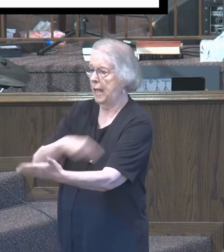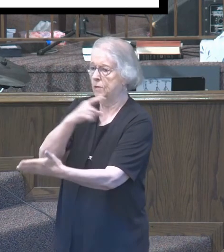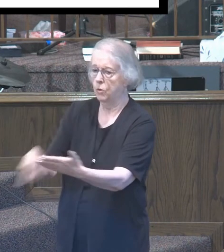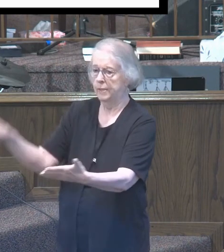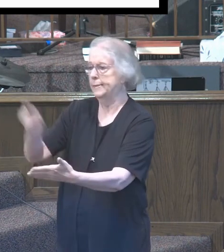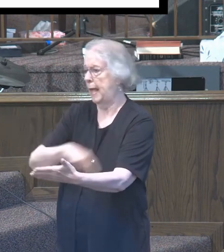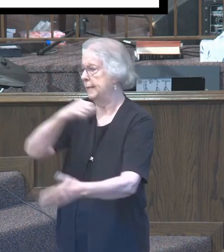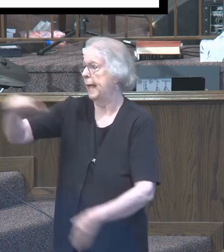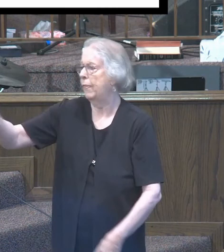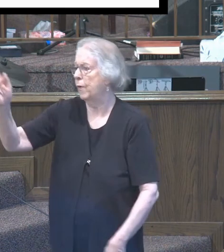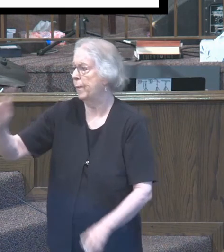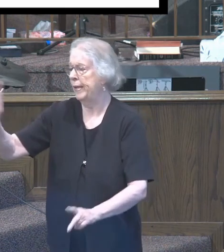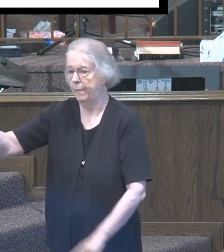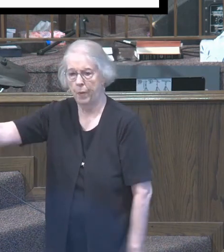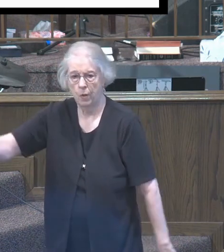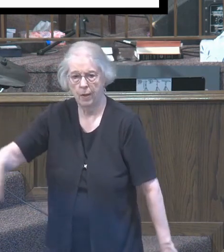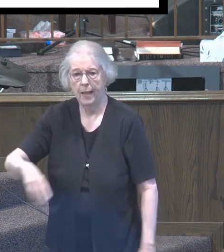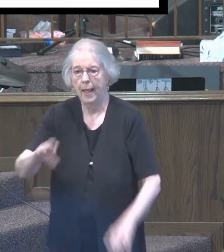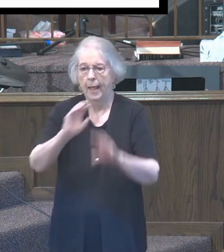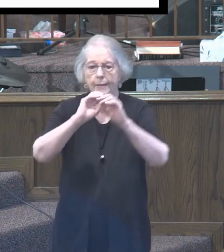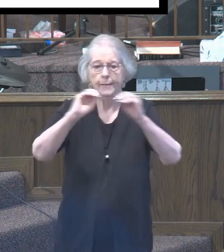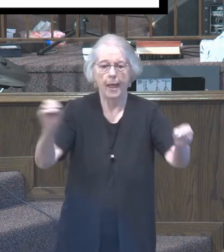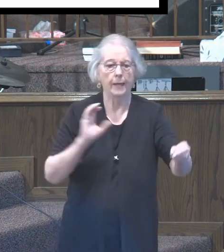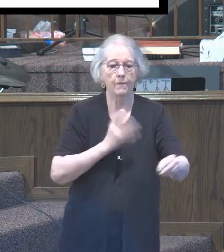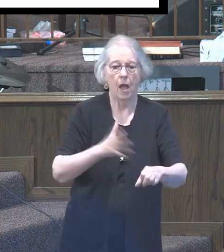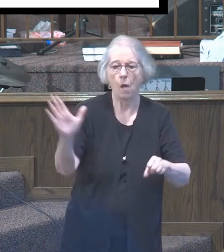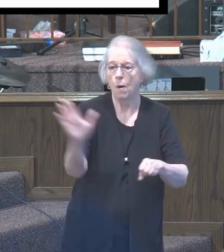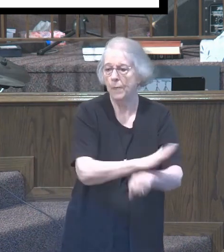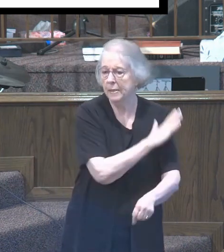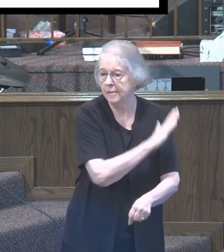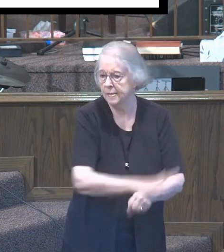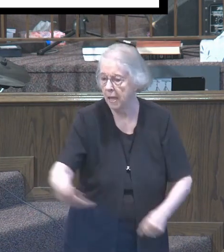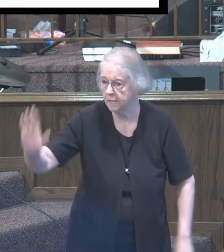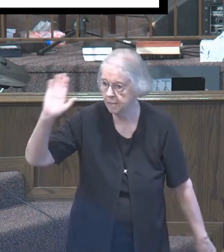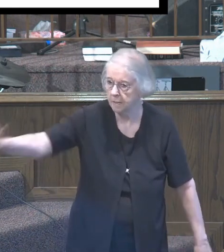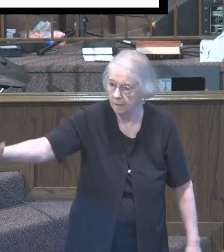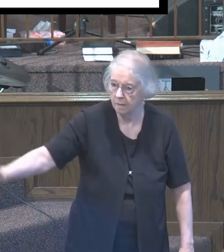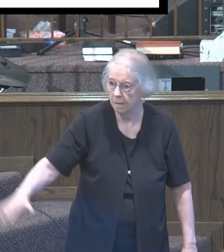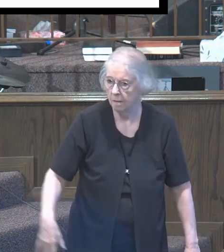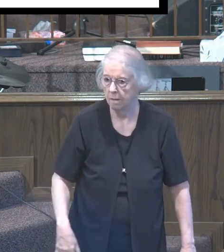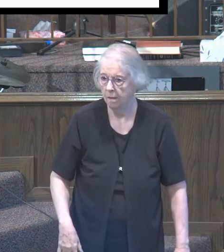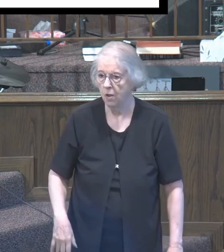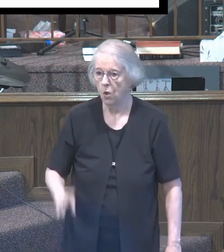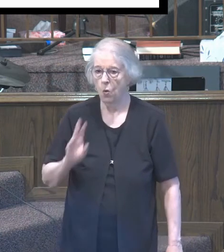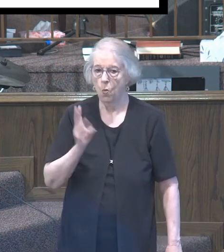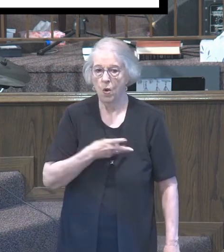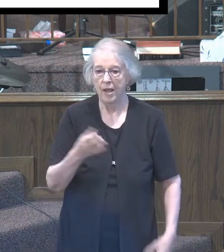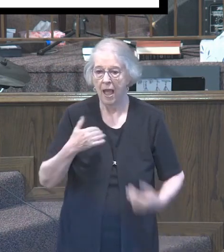neighbor. Don't be flip with the sacred. Banter and silliness give no honor to